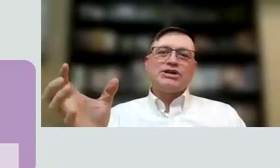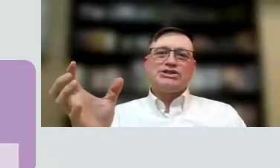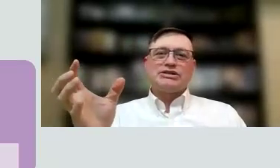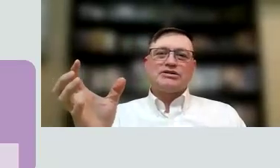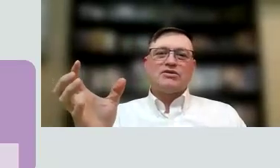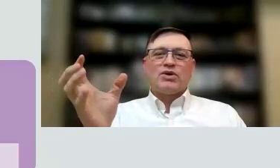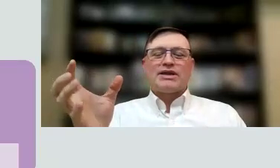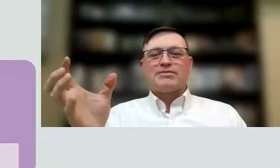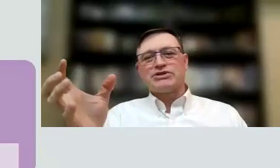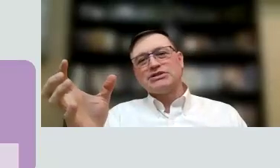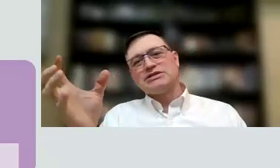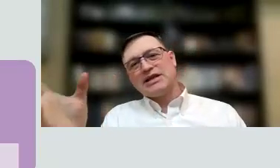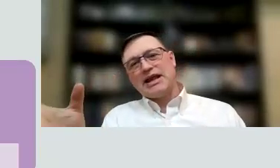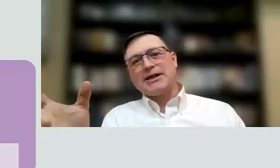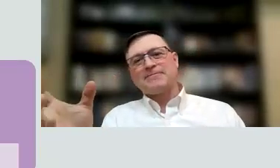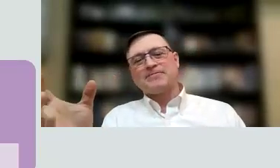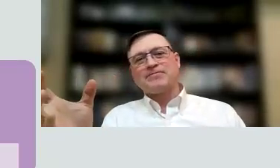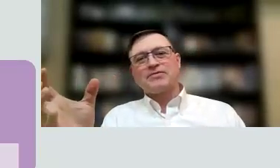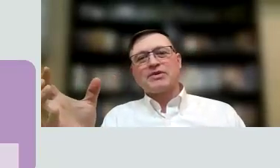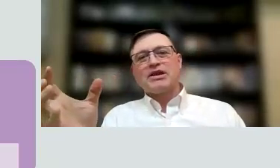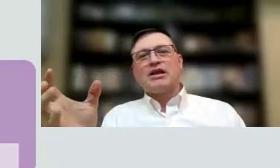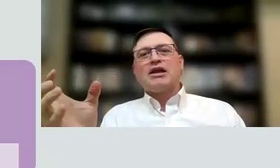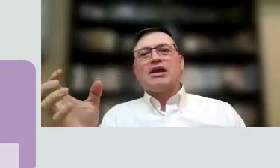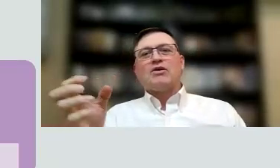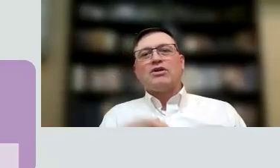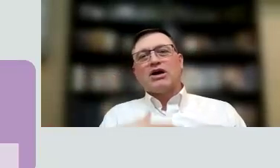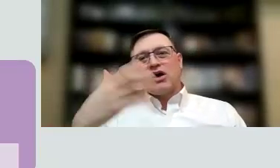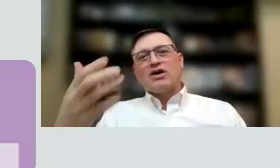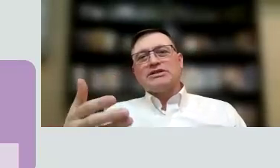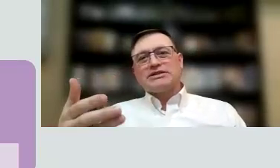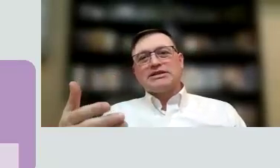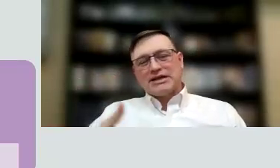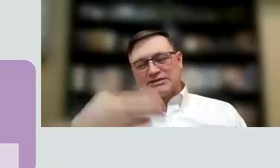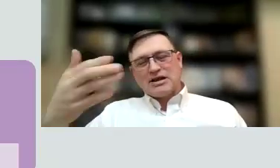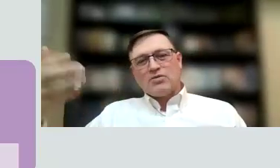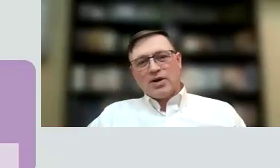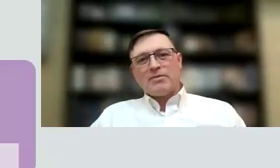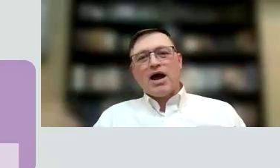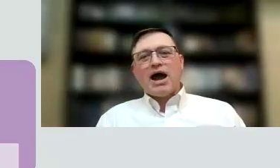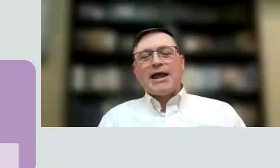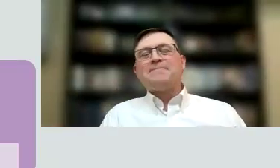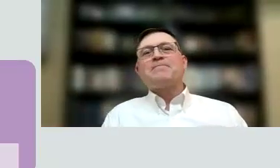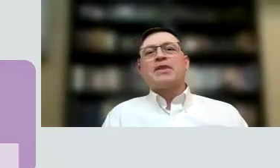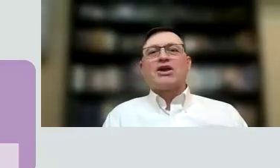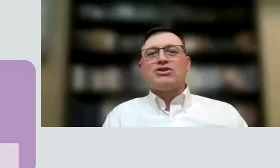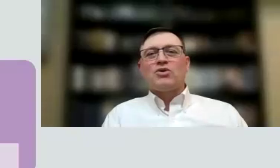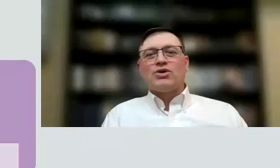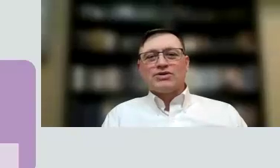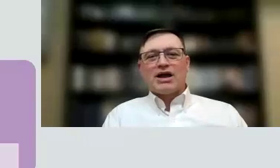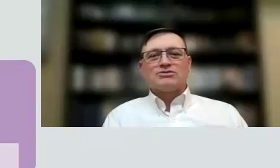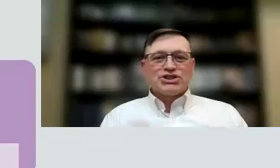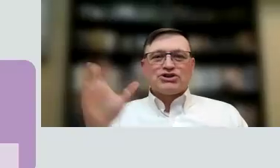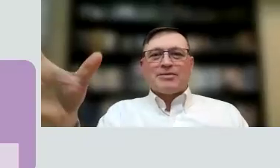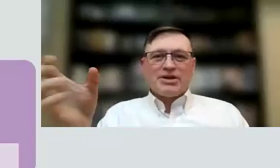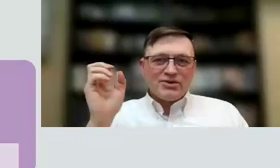the vibration of what that person's saying. Well, obviously, as time went by, I couldn't